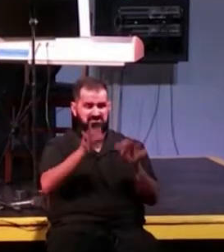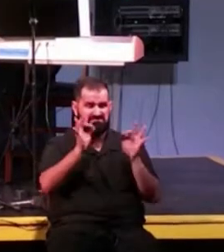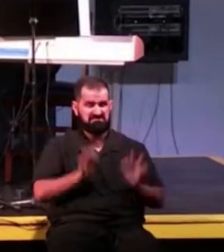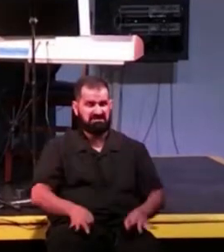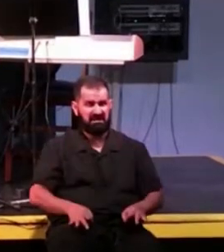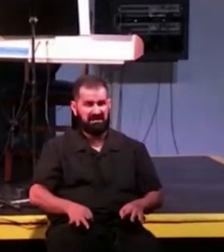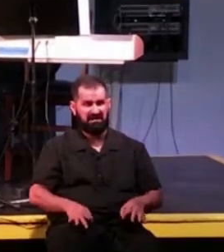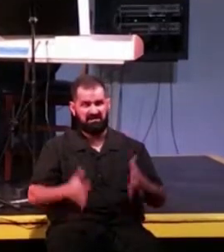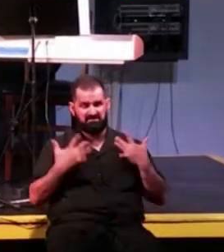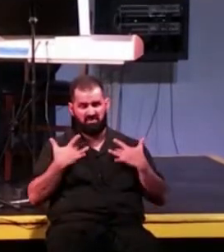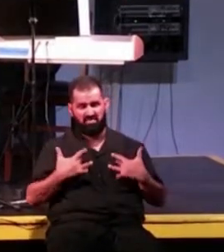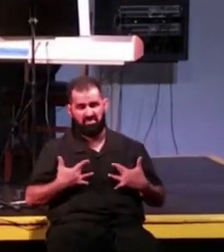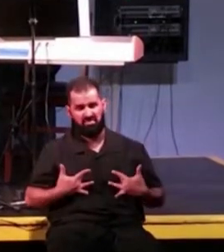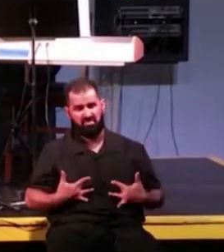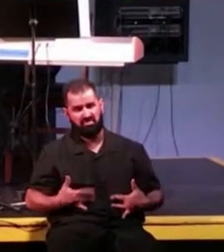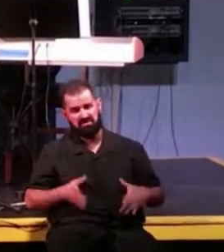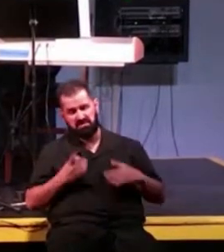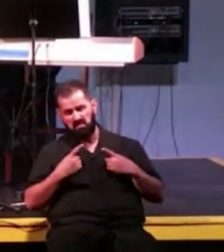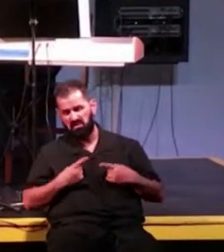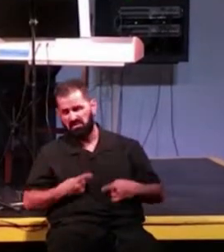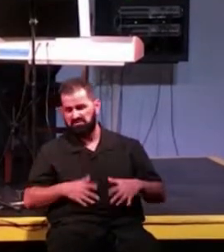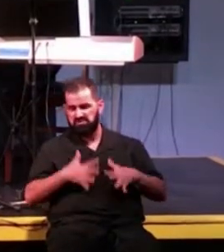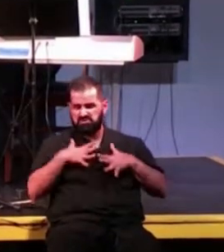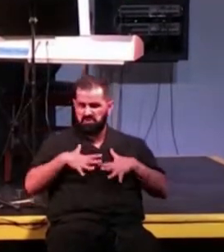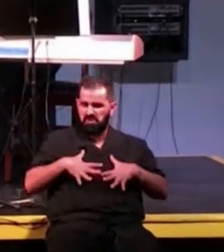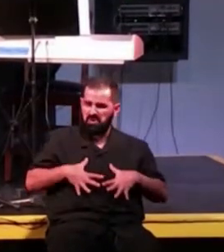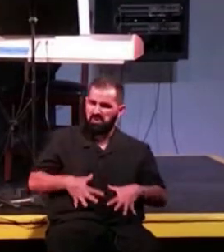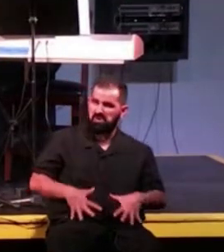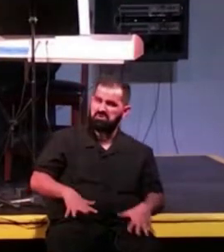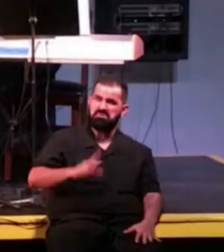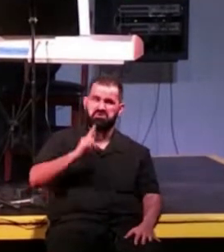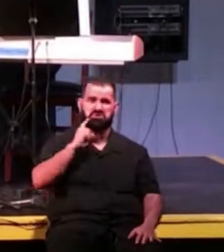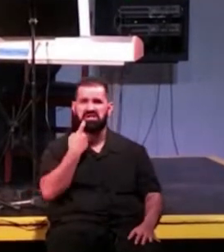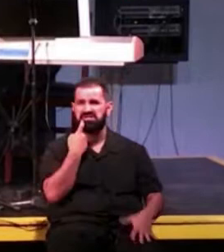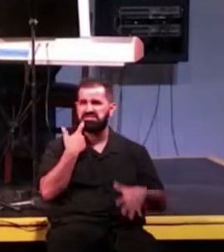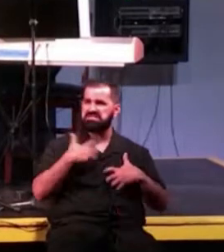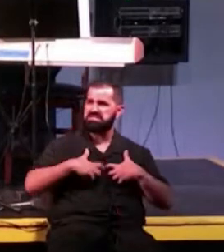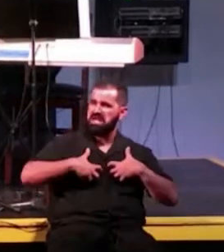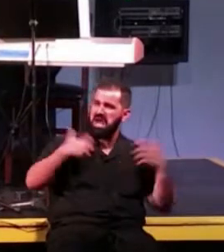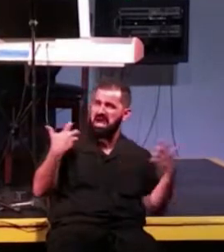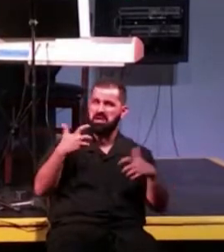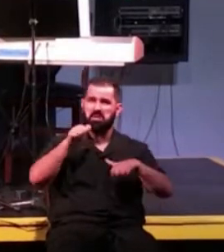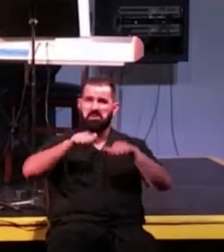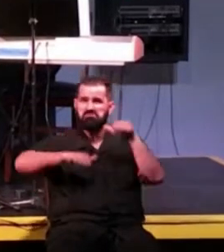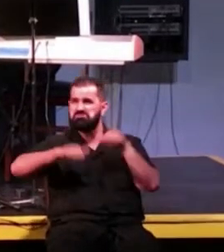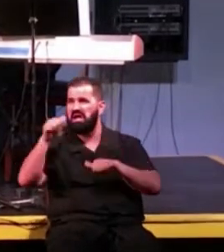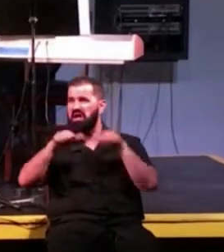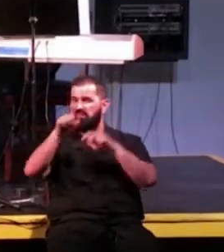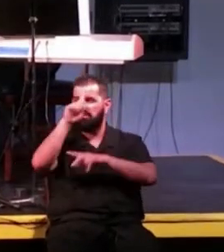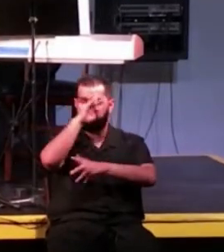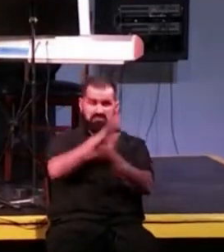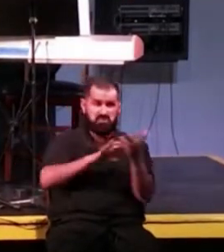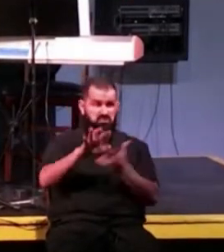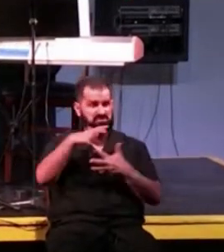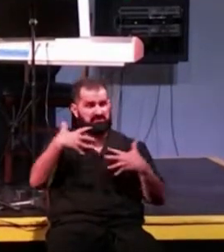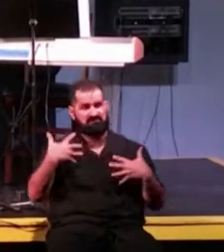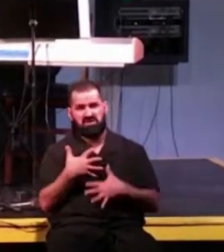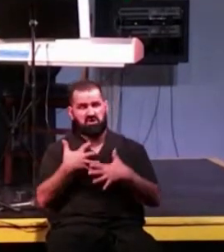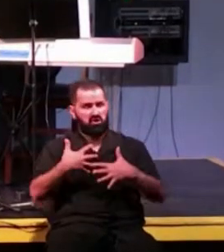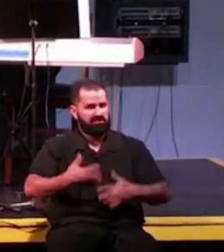live a life of depression and discouragement and jealousy and anger and doubt and confusion and